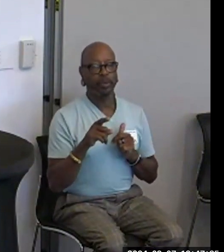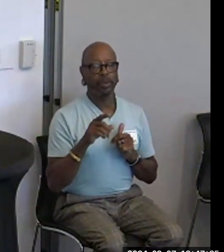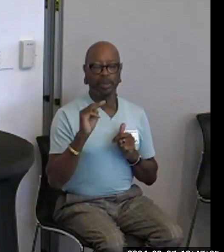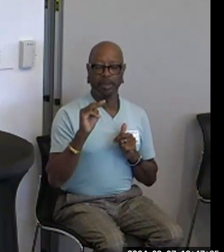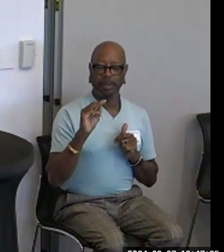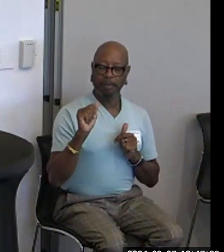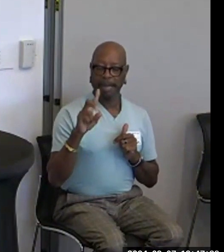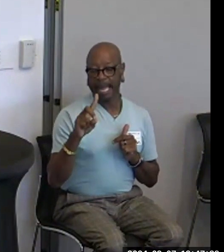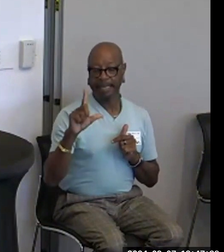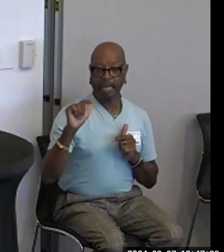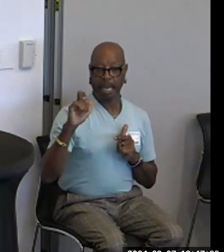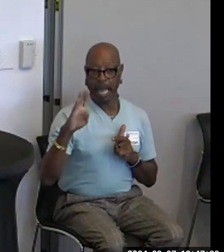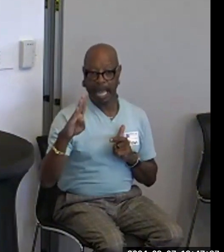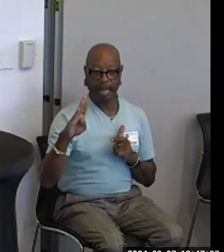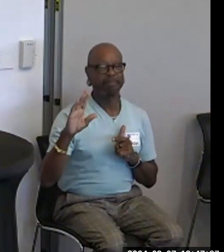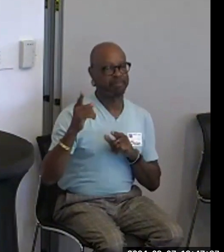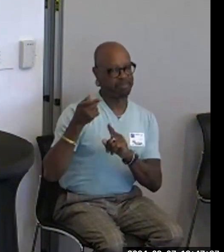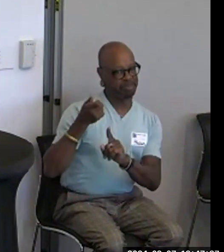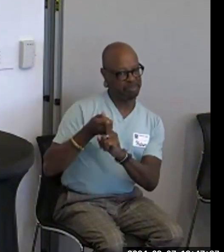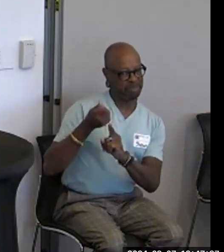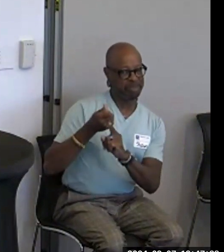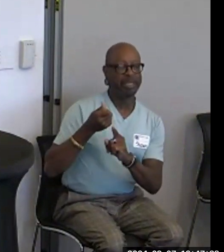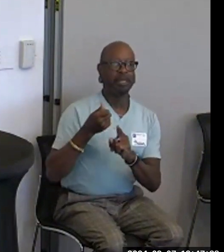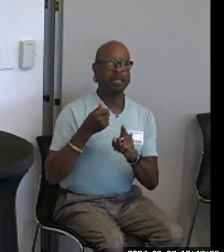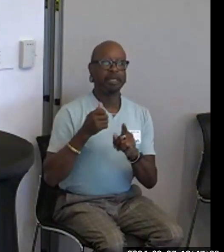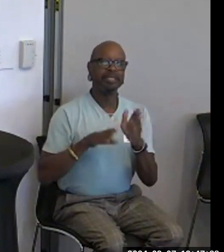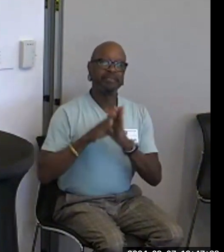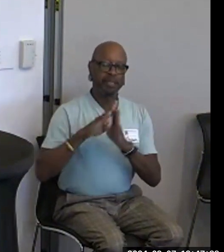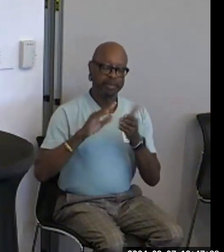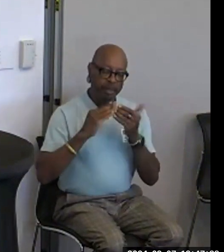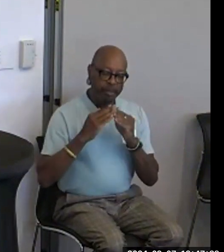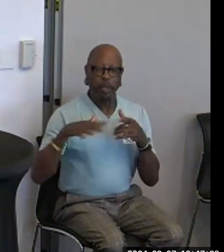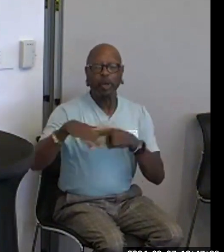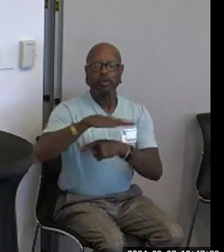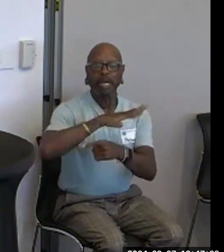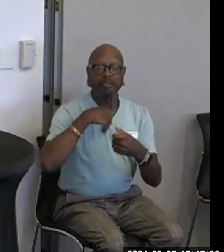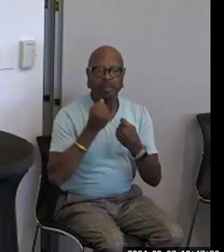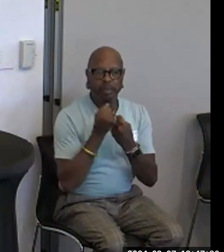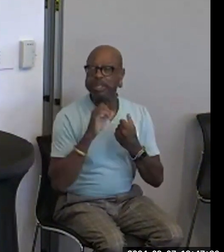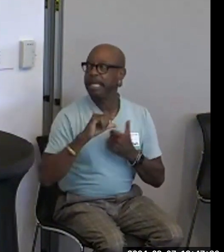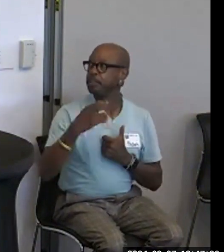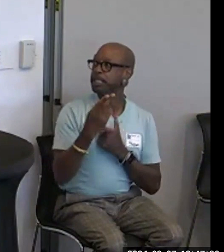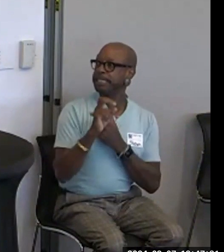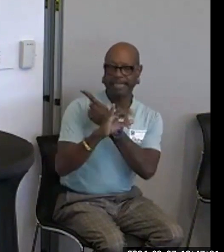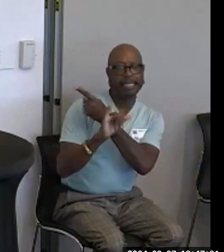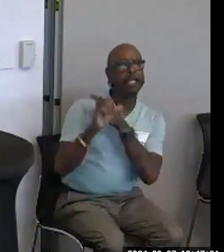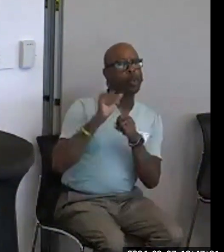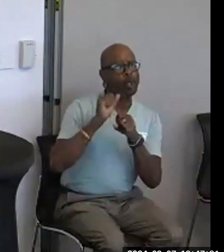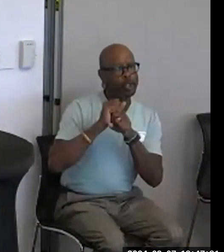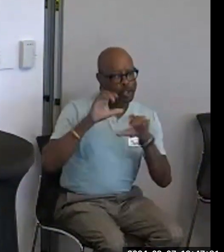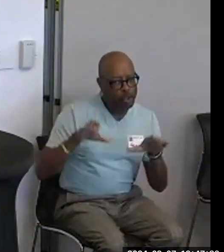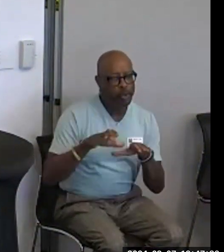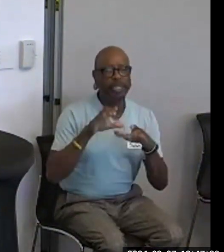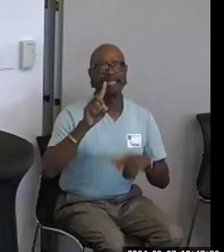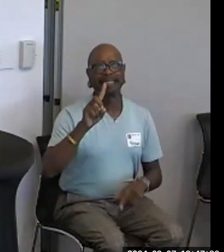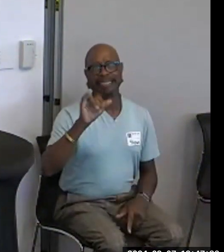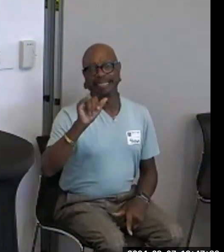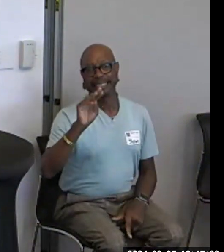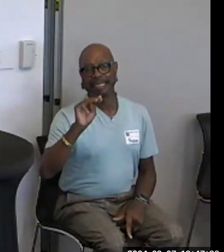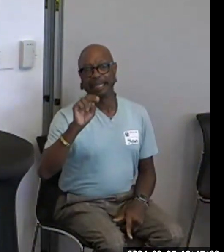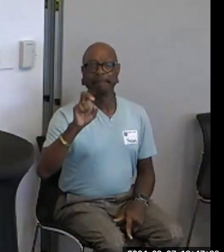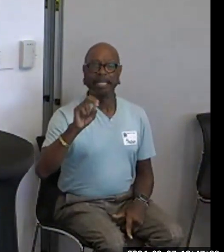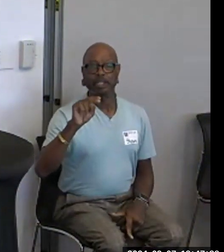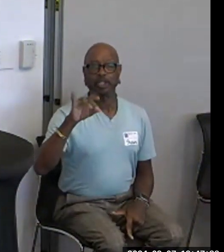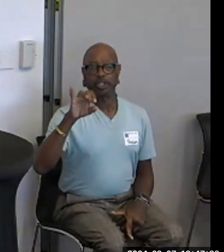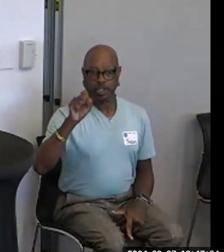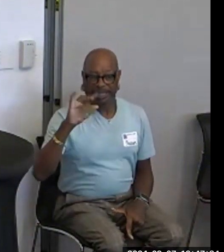Lab creates a community around it, like Chancey and the work she's doing at Dimensions, like Ting and the